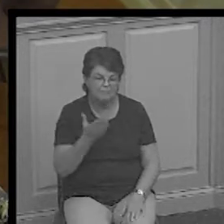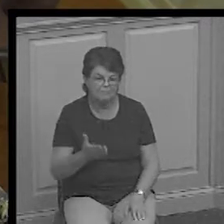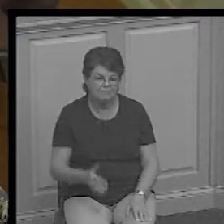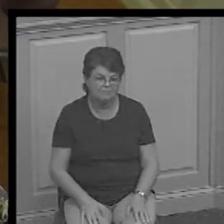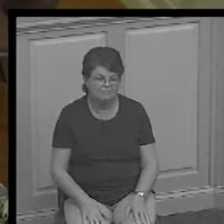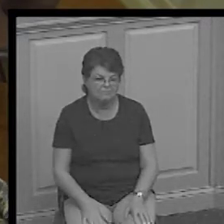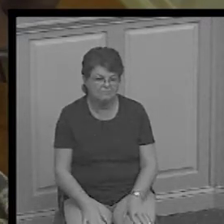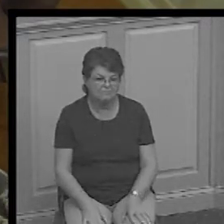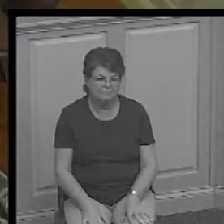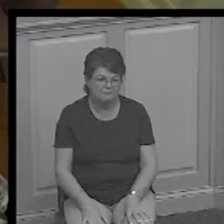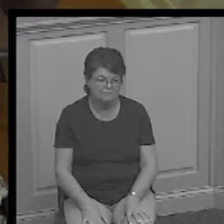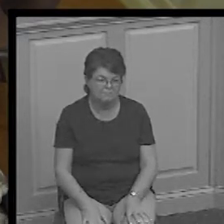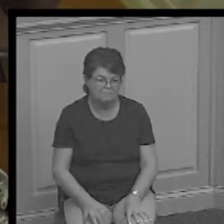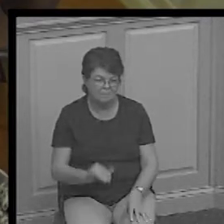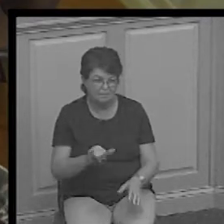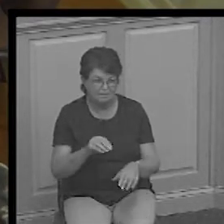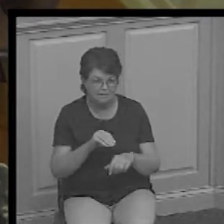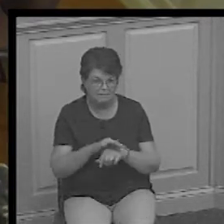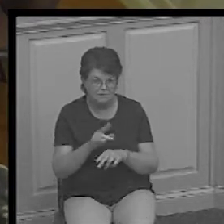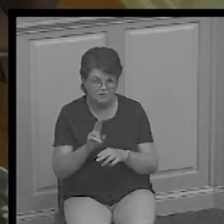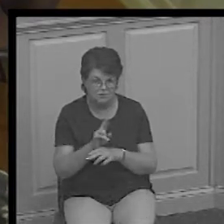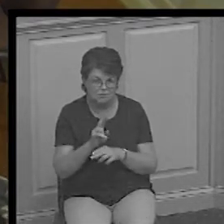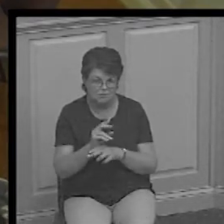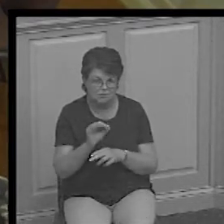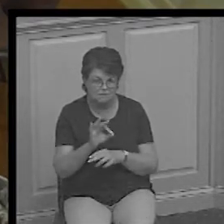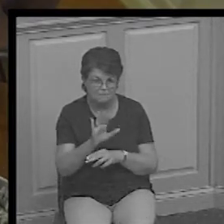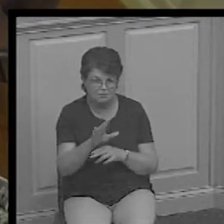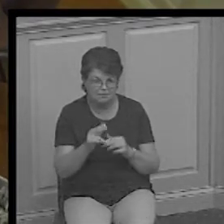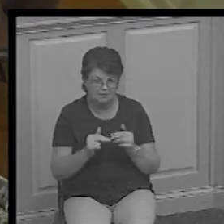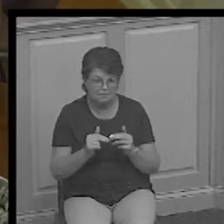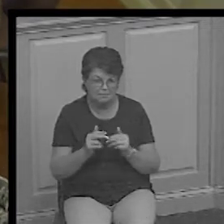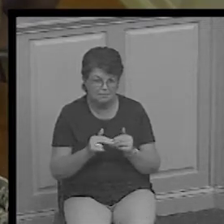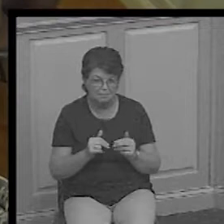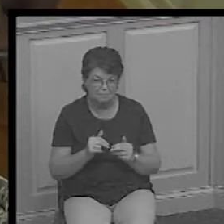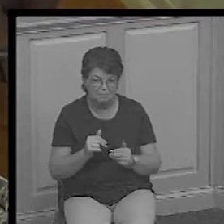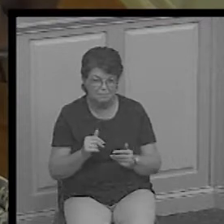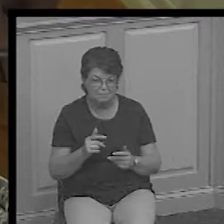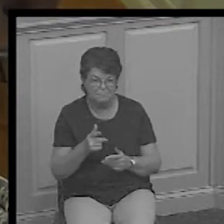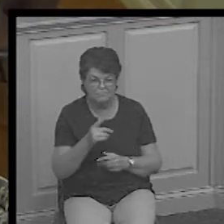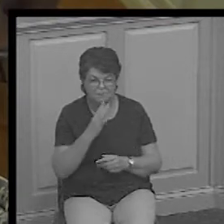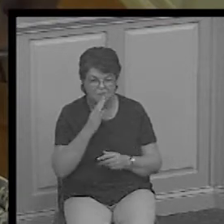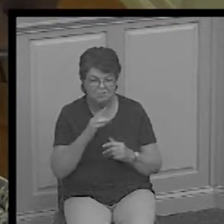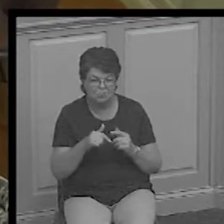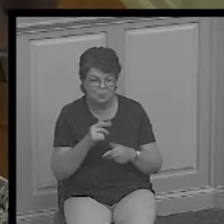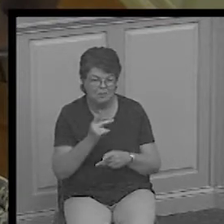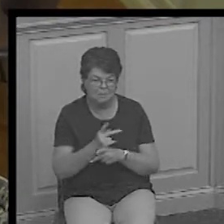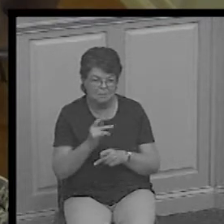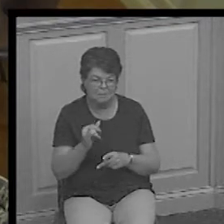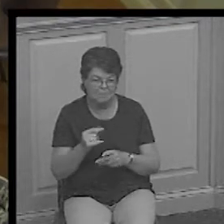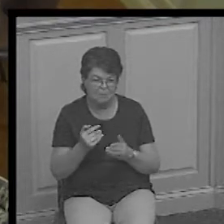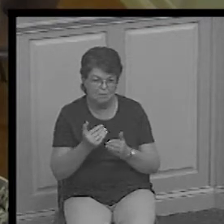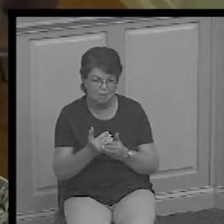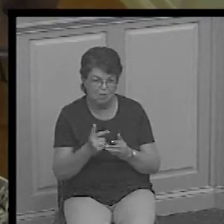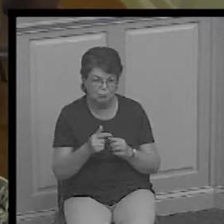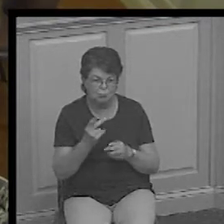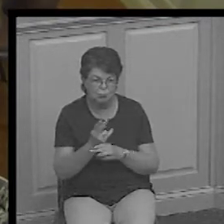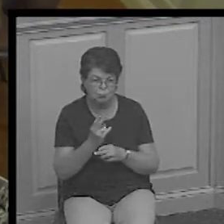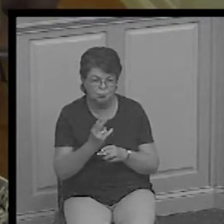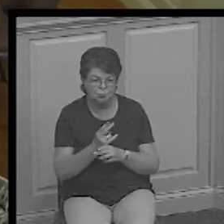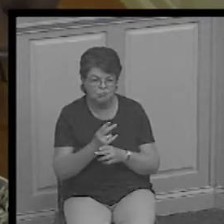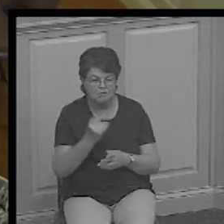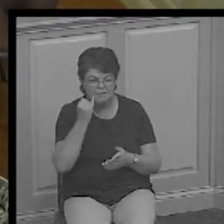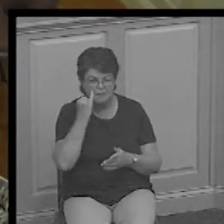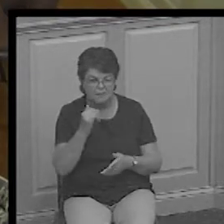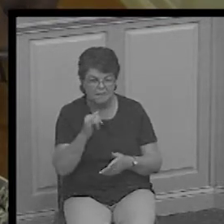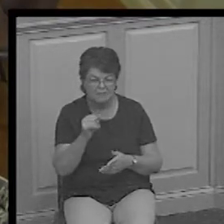thanks. Does that affect the use of the building though? Being, So when we talk about keeping it close to usage, the idea is that,